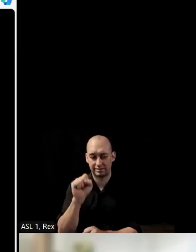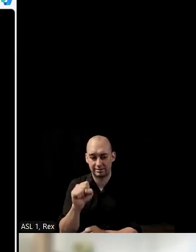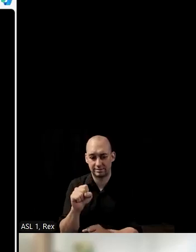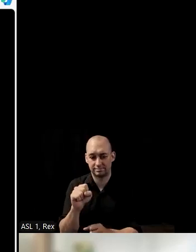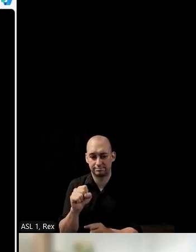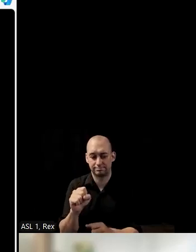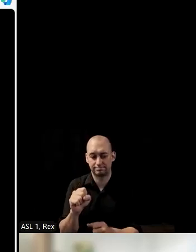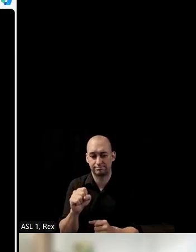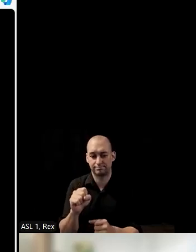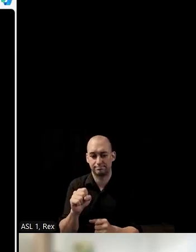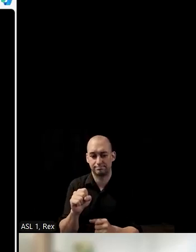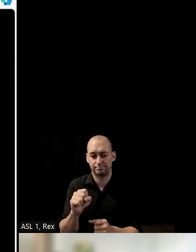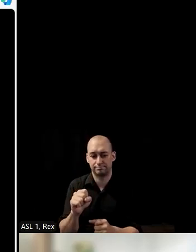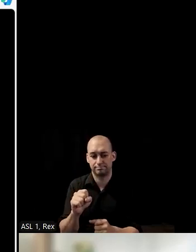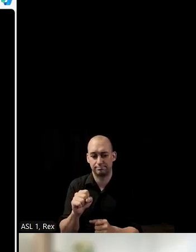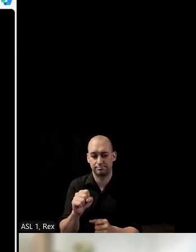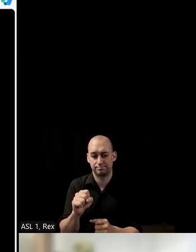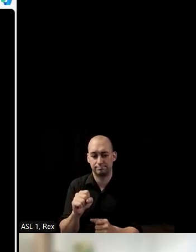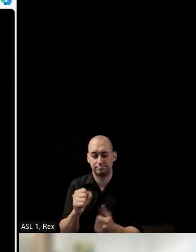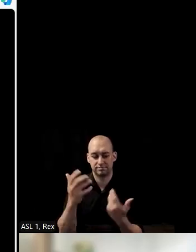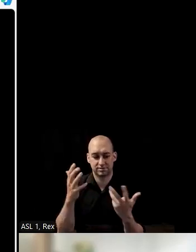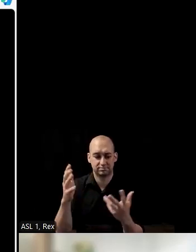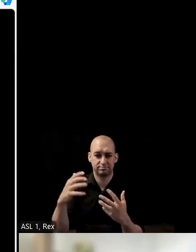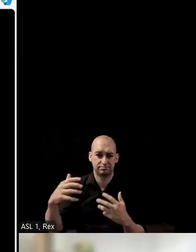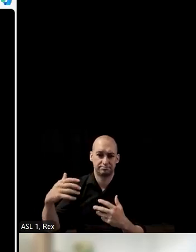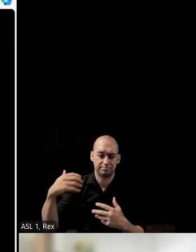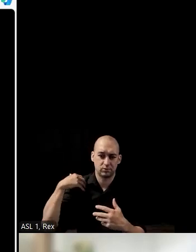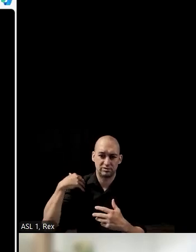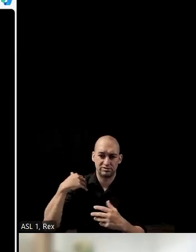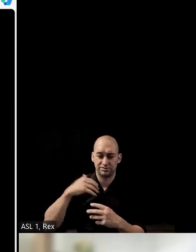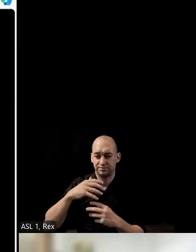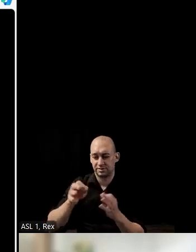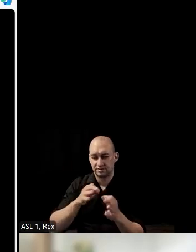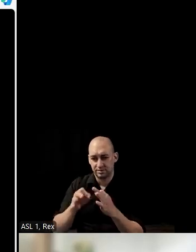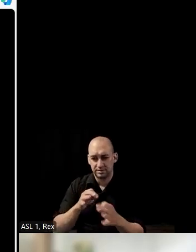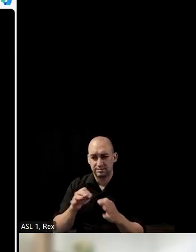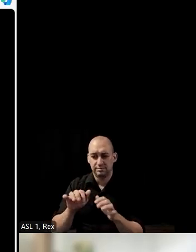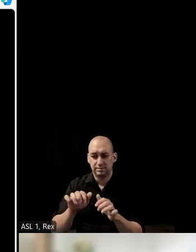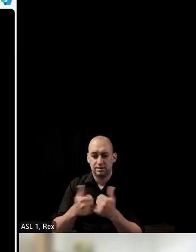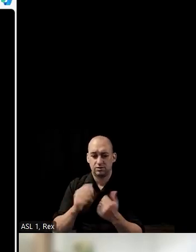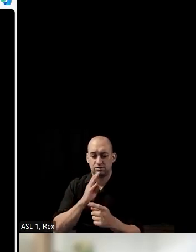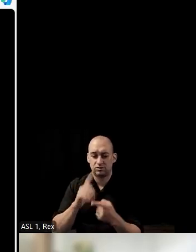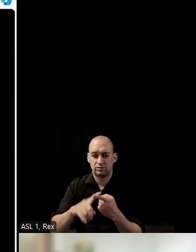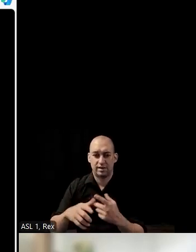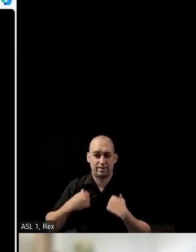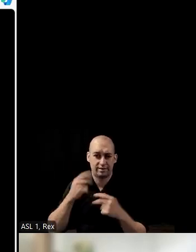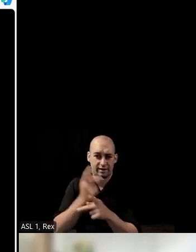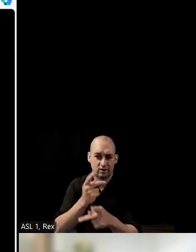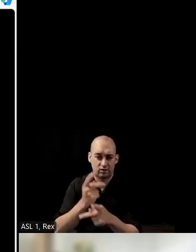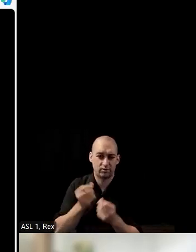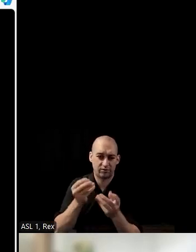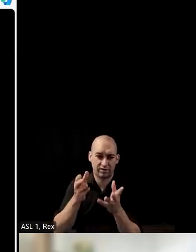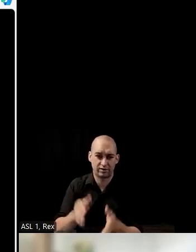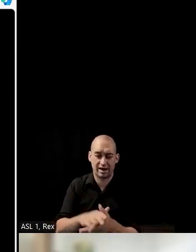reconciliation I mentioned, done coaching around how to talk with a healthcare provider, also provided education and tips on how